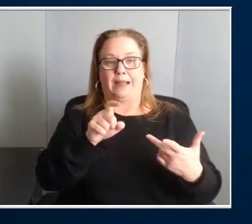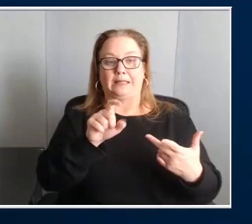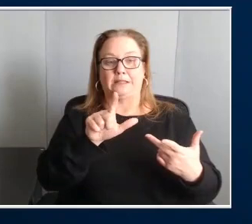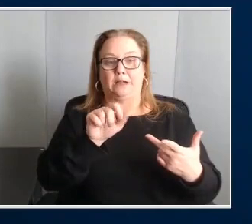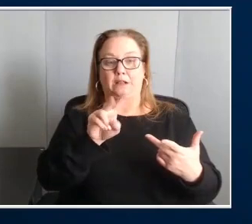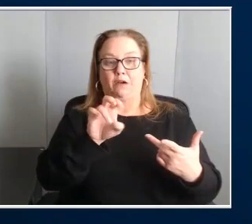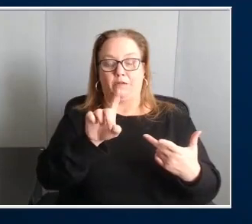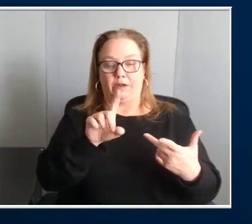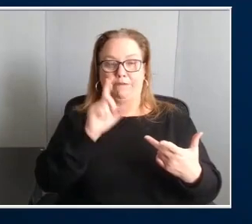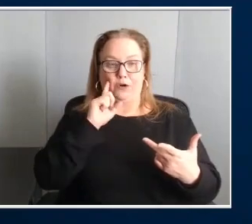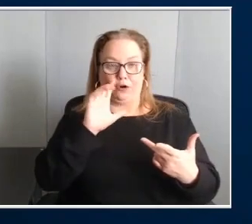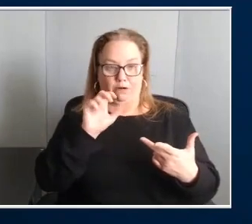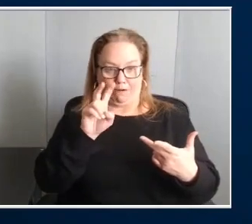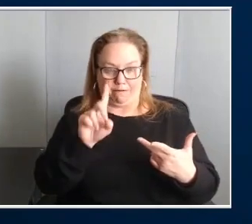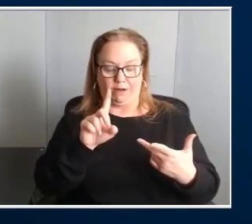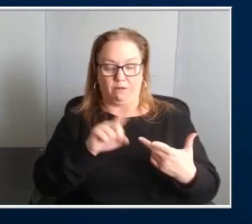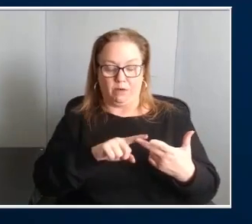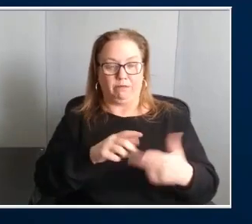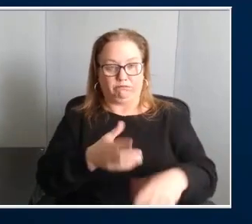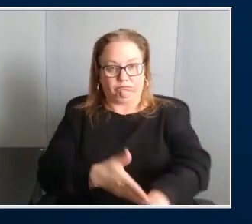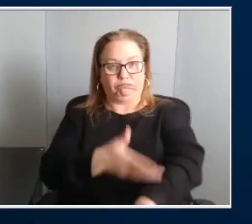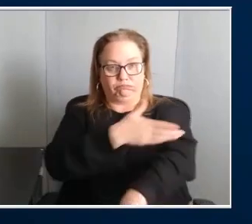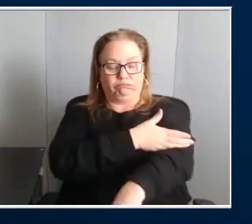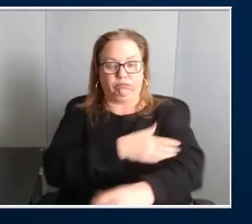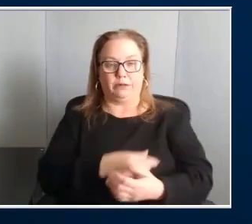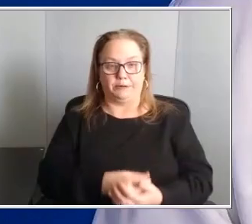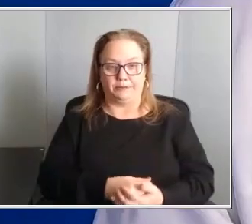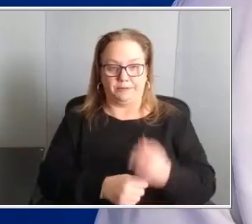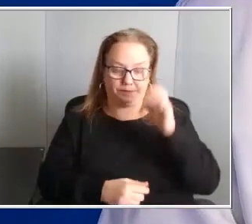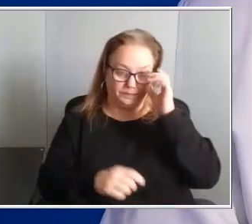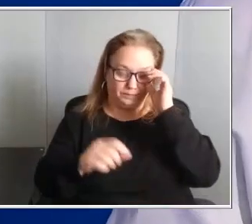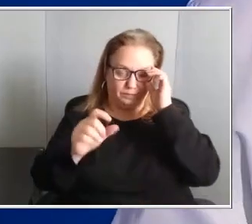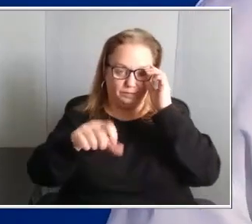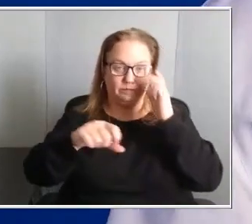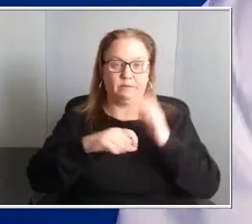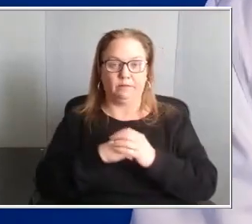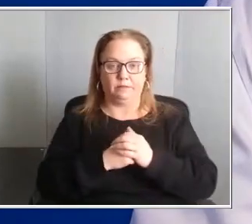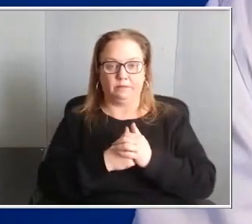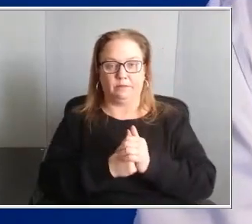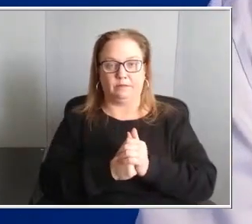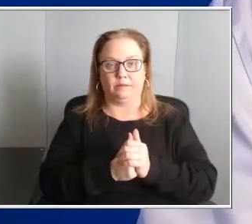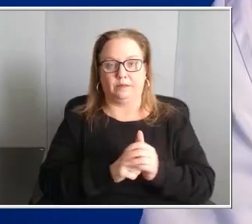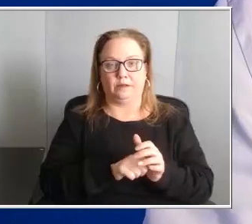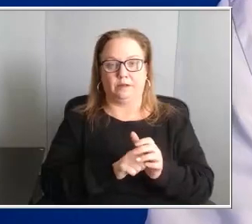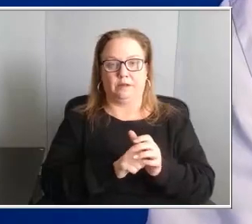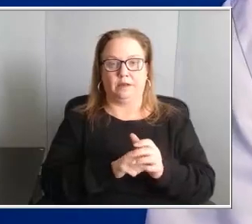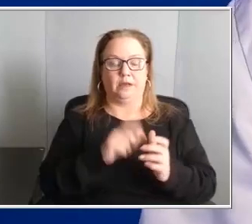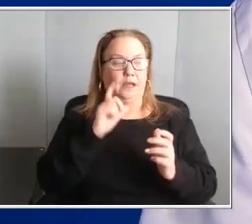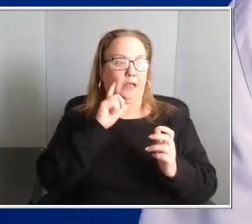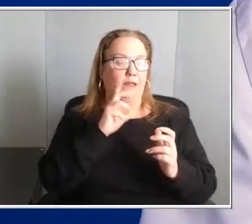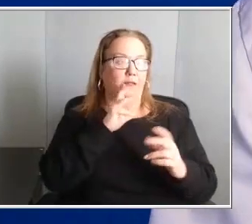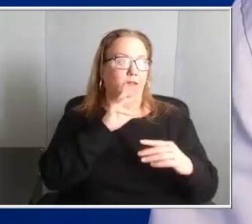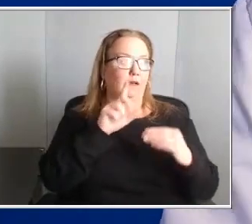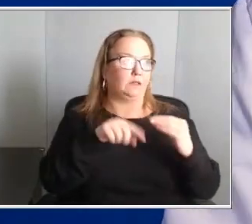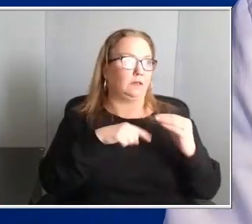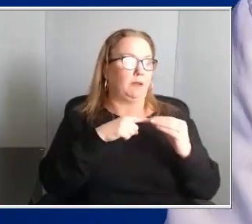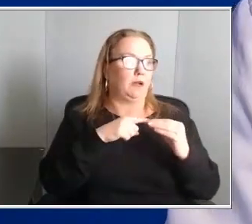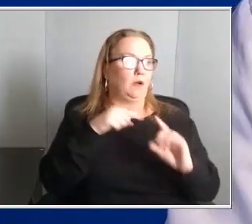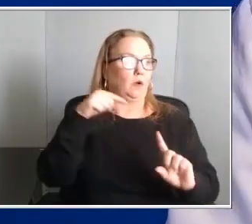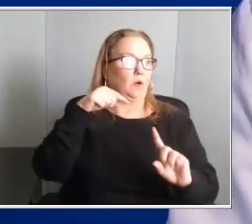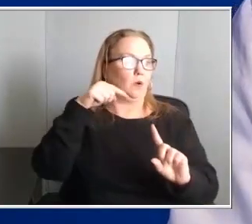made progress here. Oh, absolutely. I think this speaks to what we were just talking